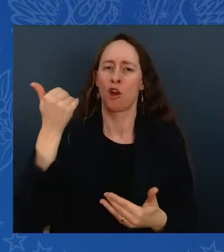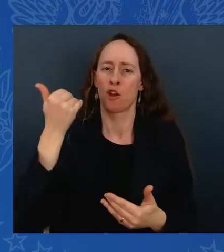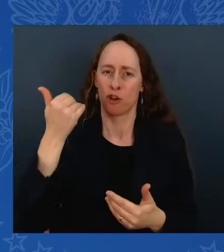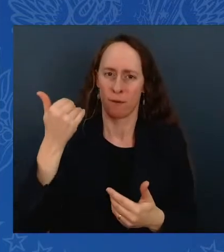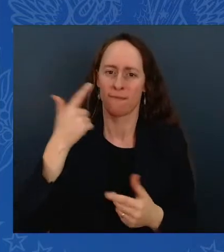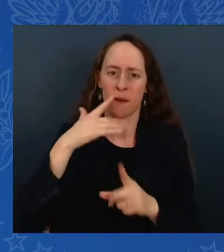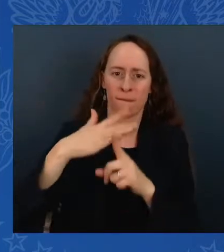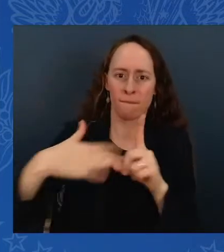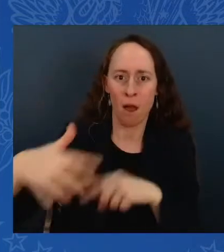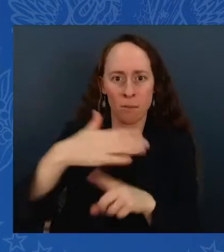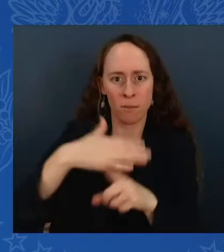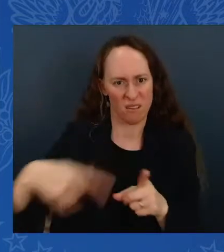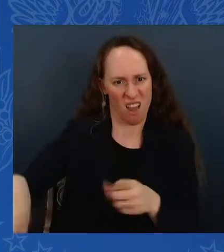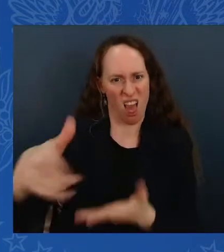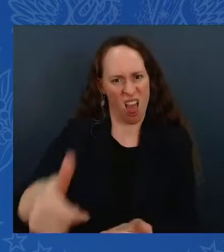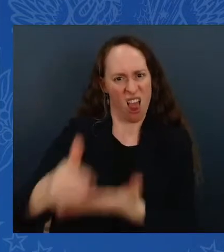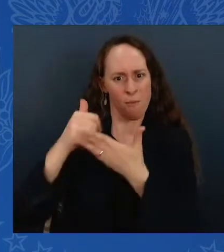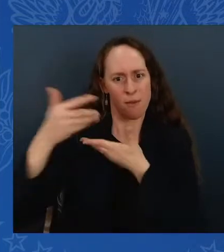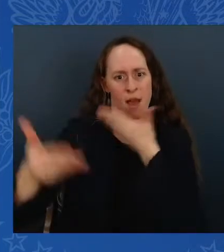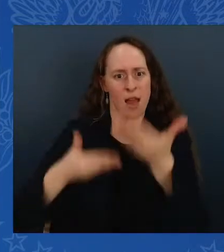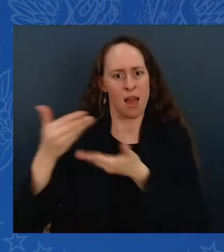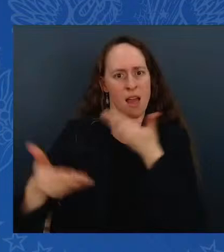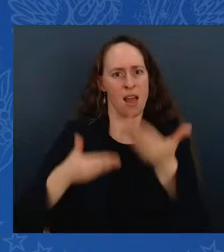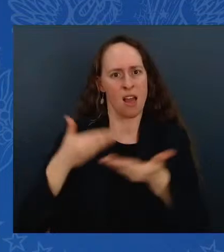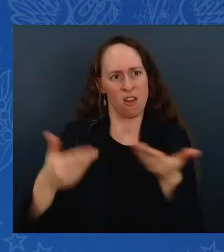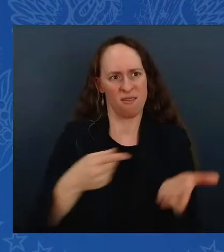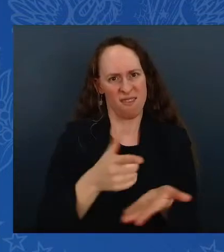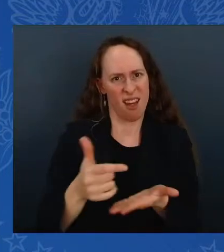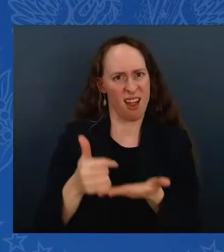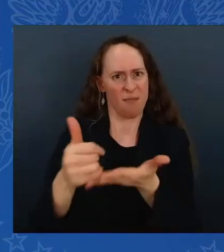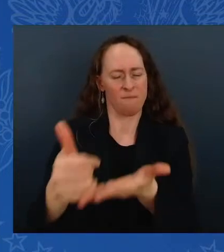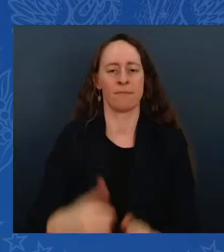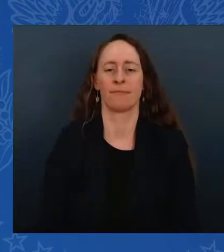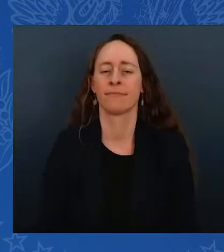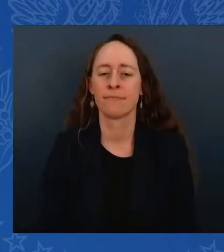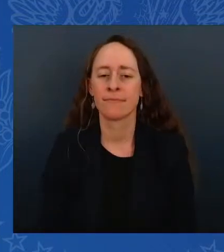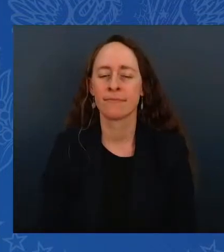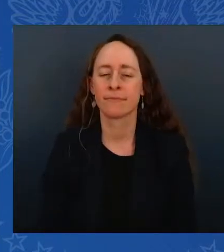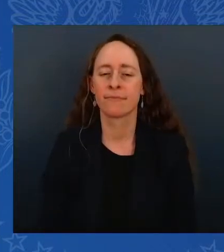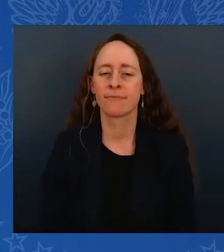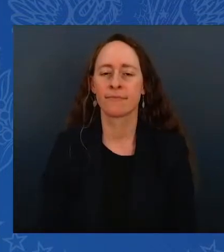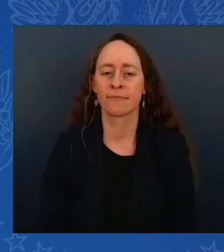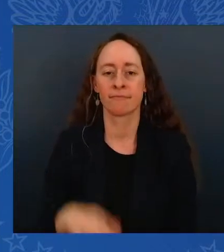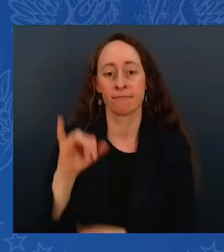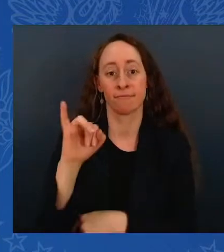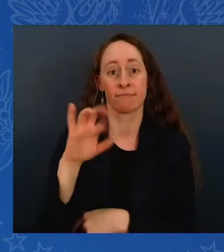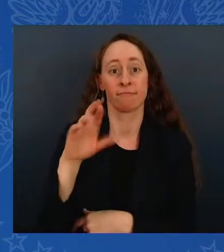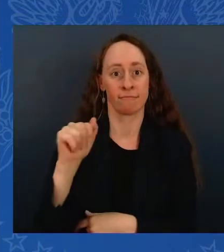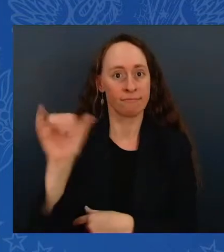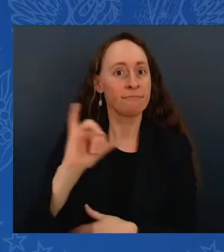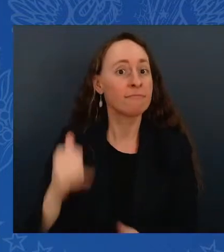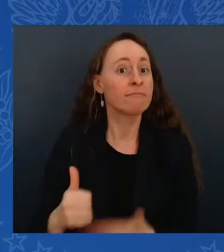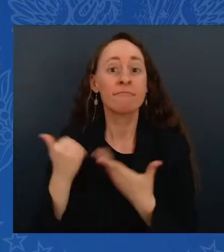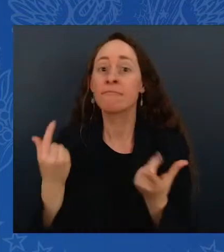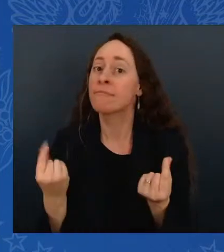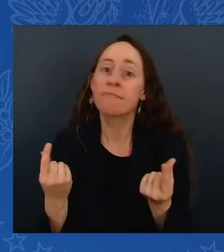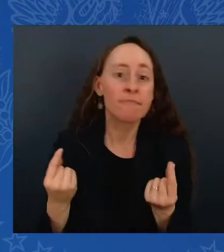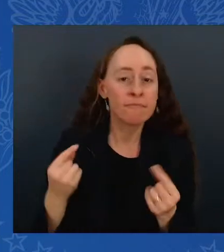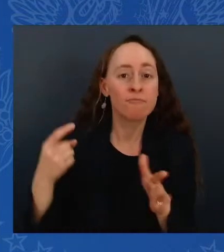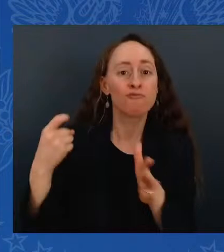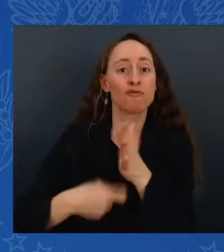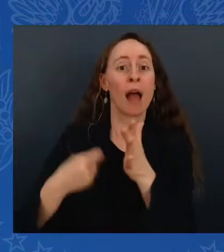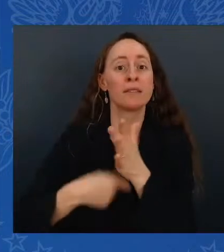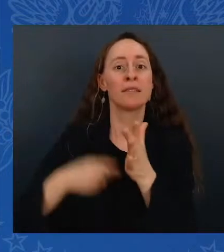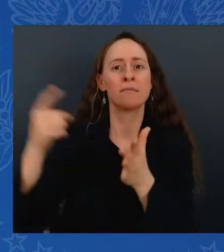Inflation Reduction Act also focused on lowering costs for prescription drugs. There was a law in America that I fought like hell